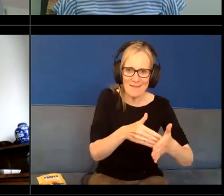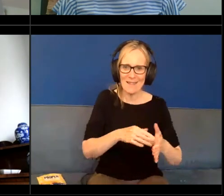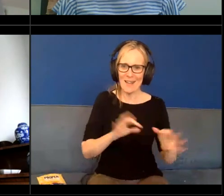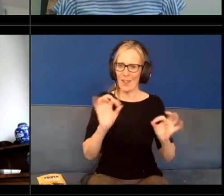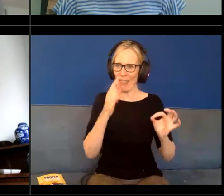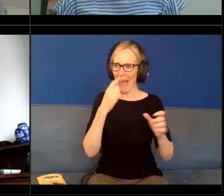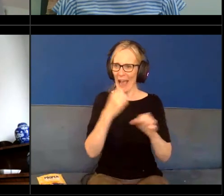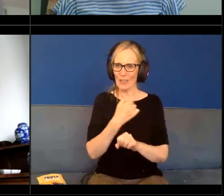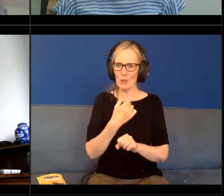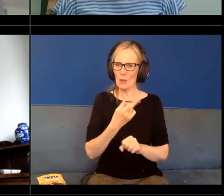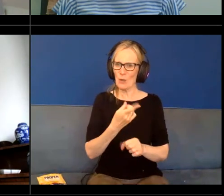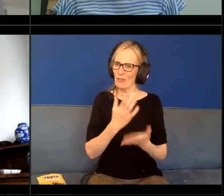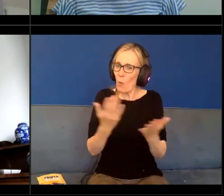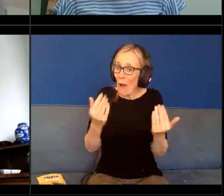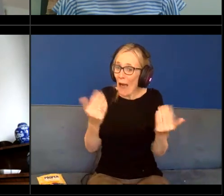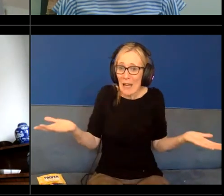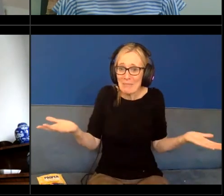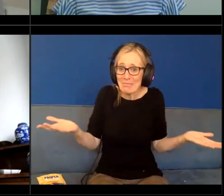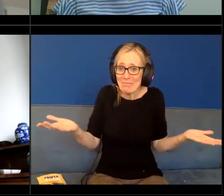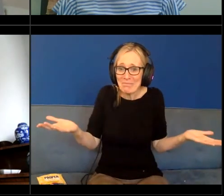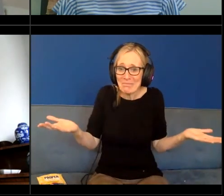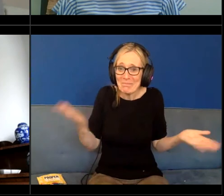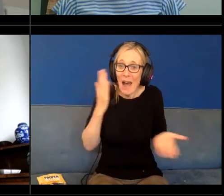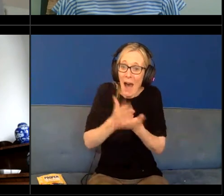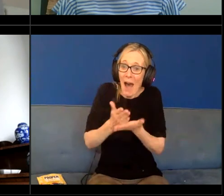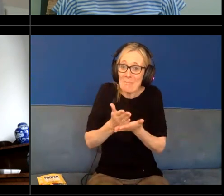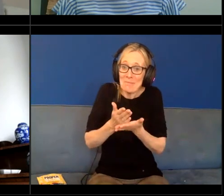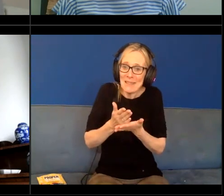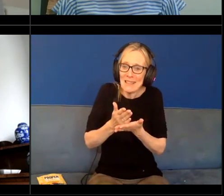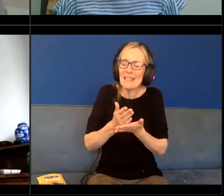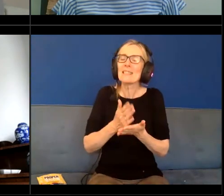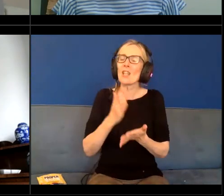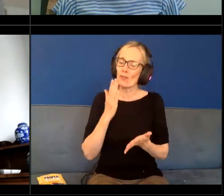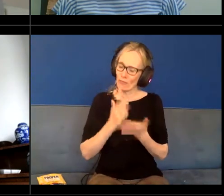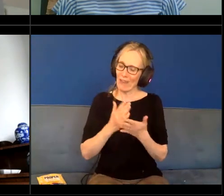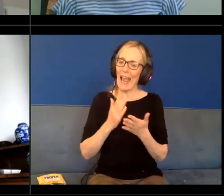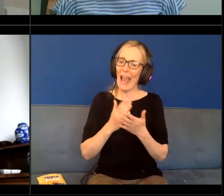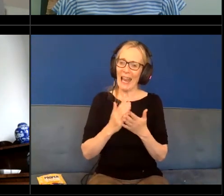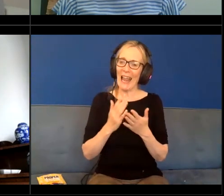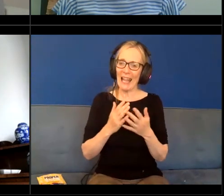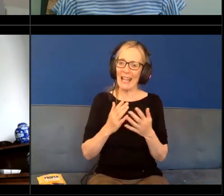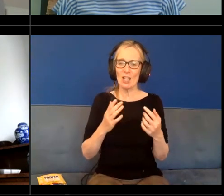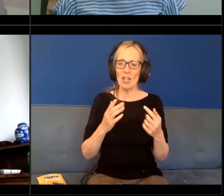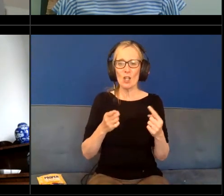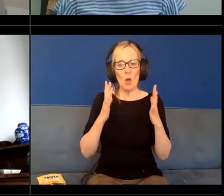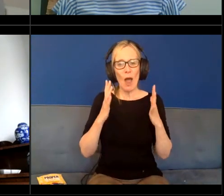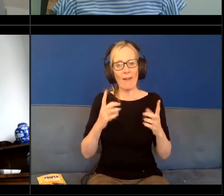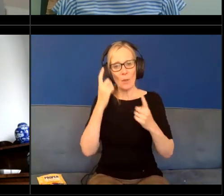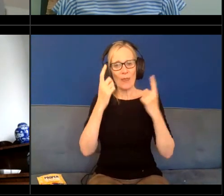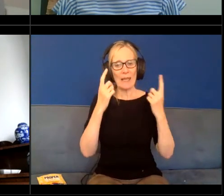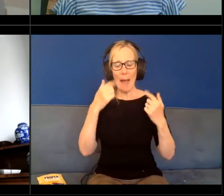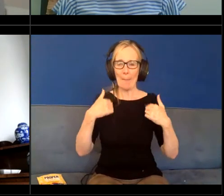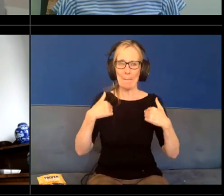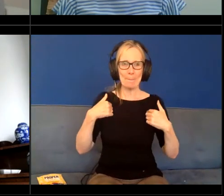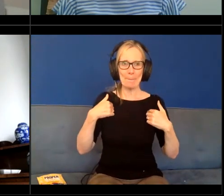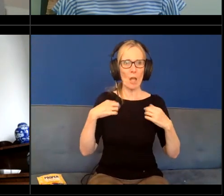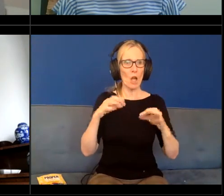play, then what? So it's being aware that maybe you don't have all the answers, but trying to work towards